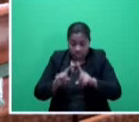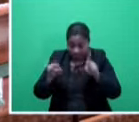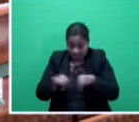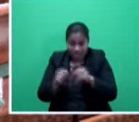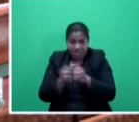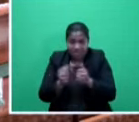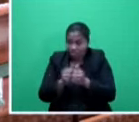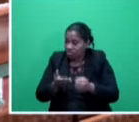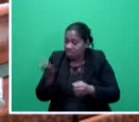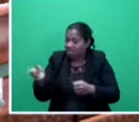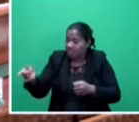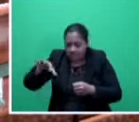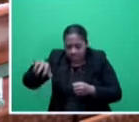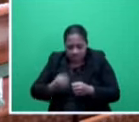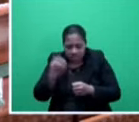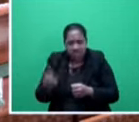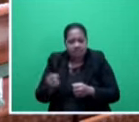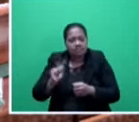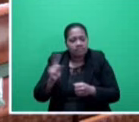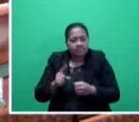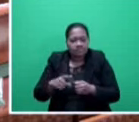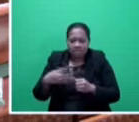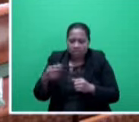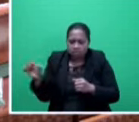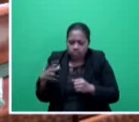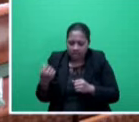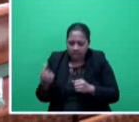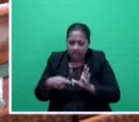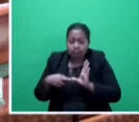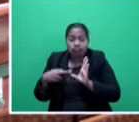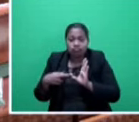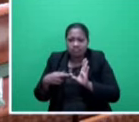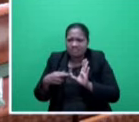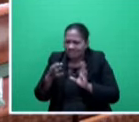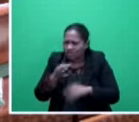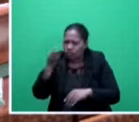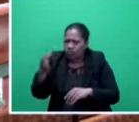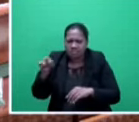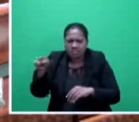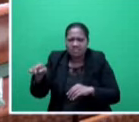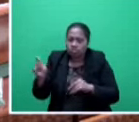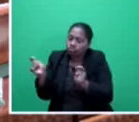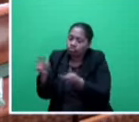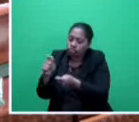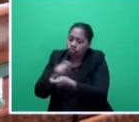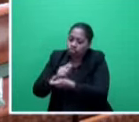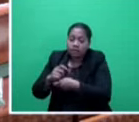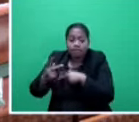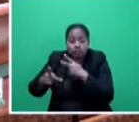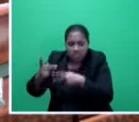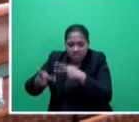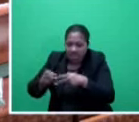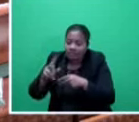action, such as a recommendation for a change of process in a particular